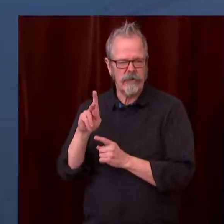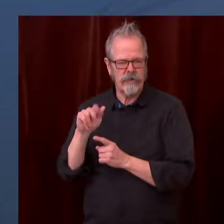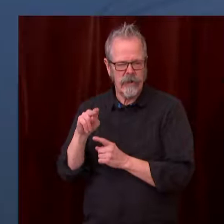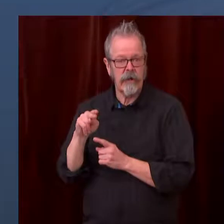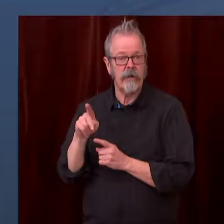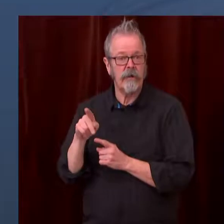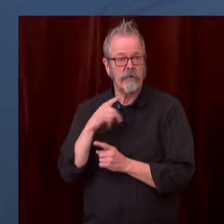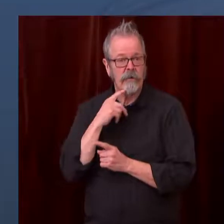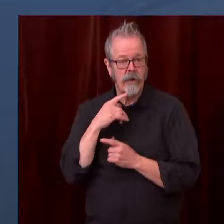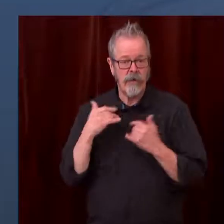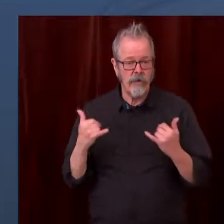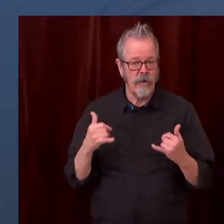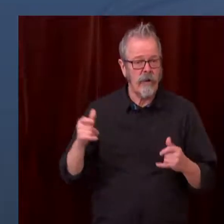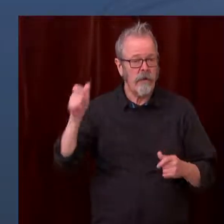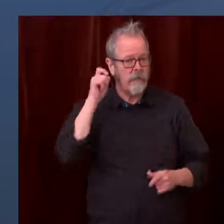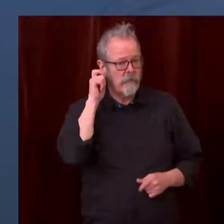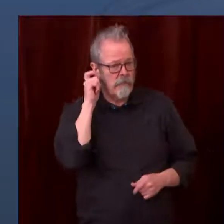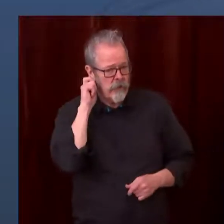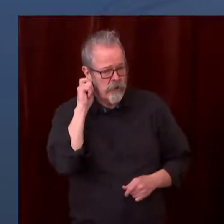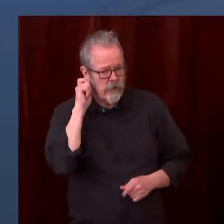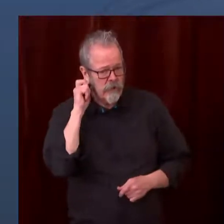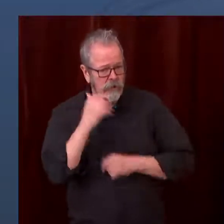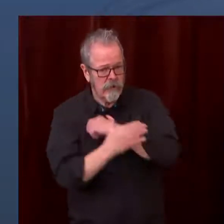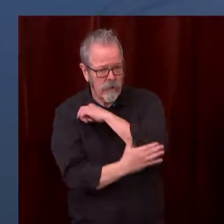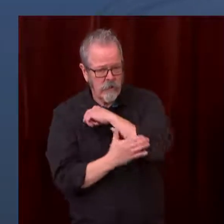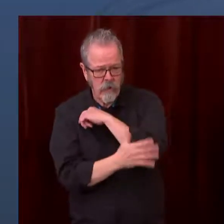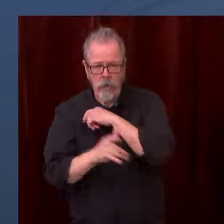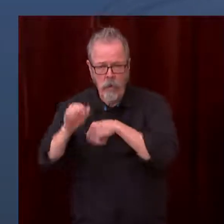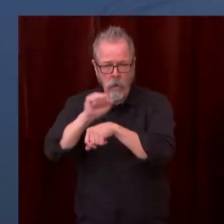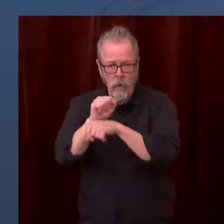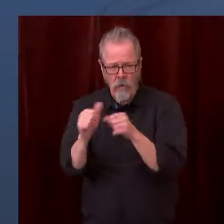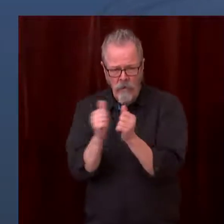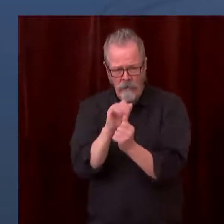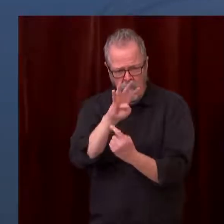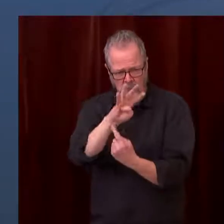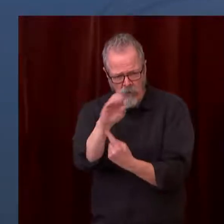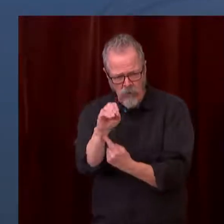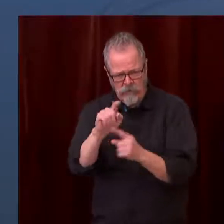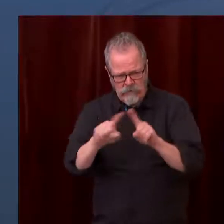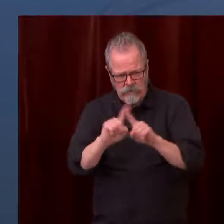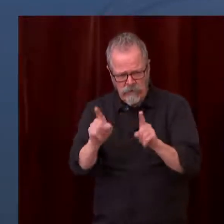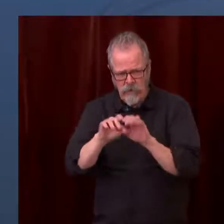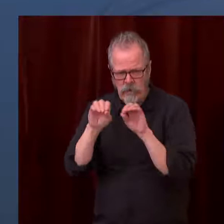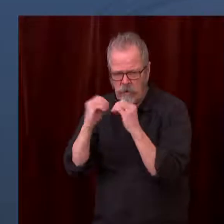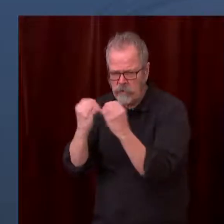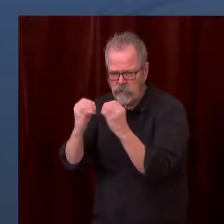That work is going to continue. With that, happy to stand for questions.